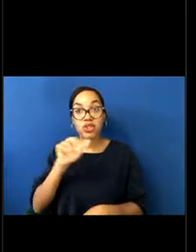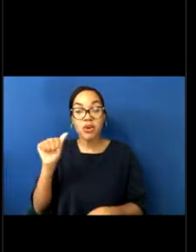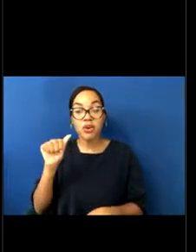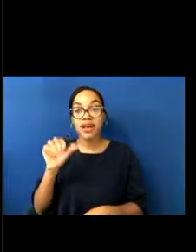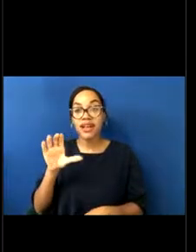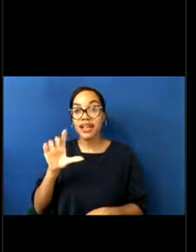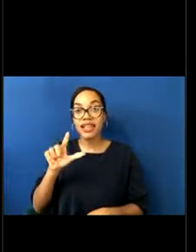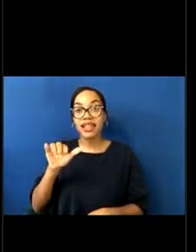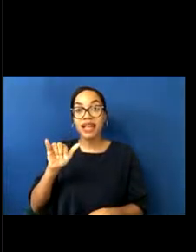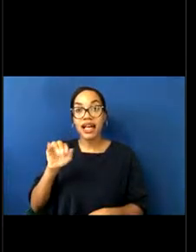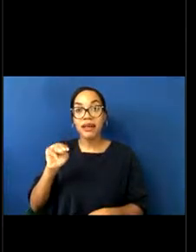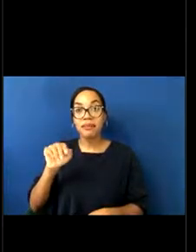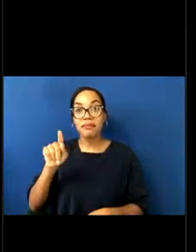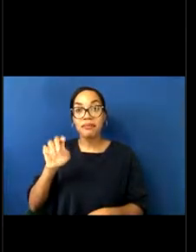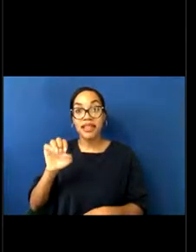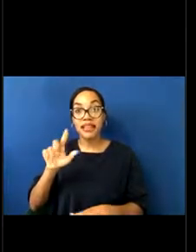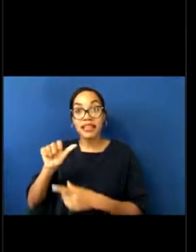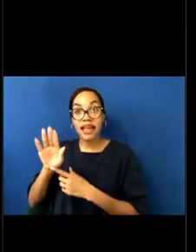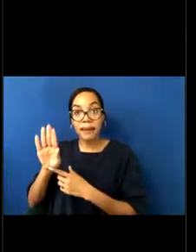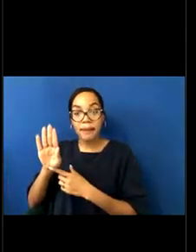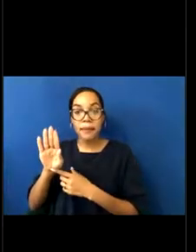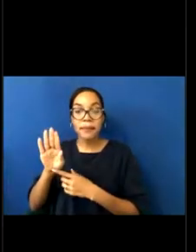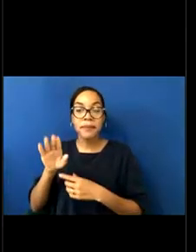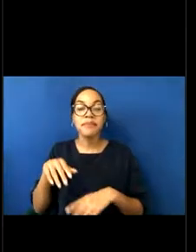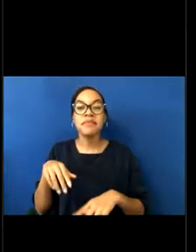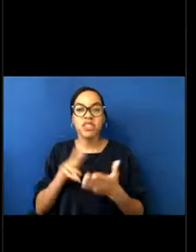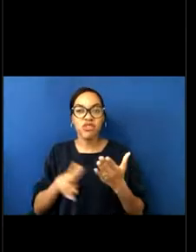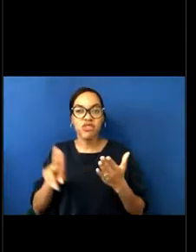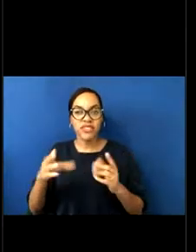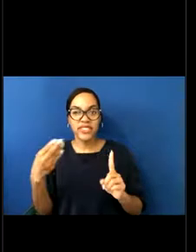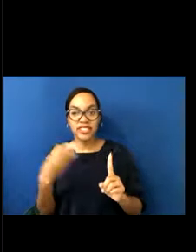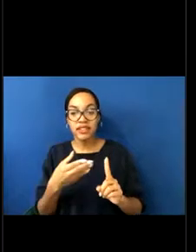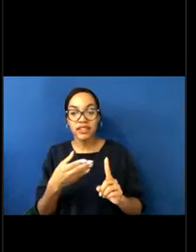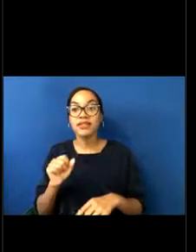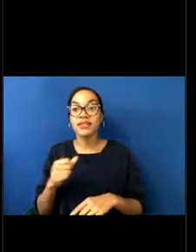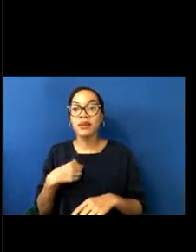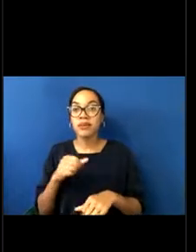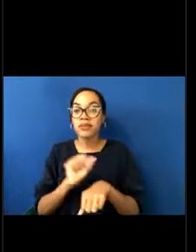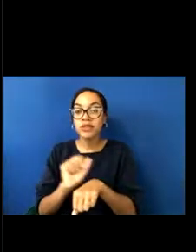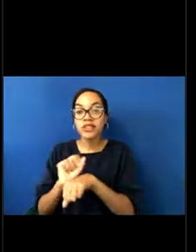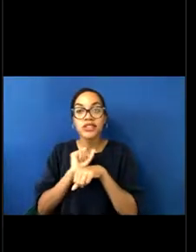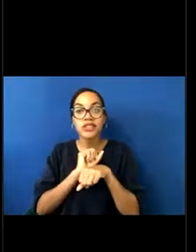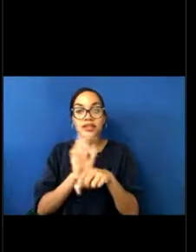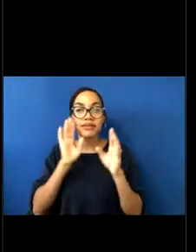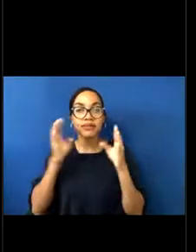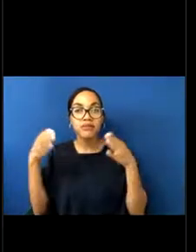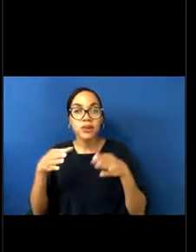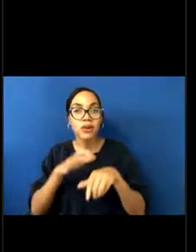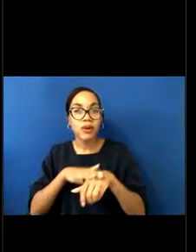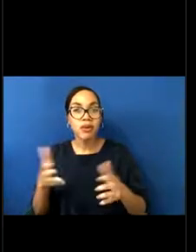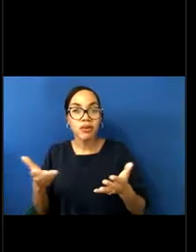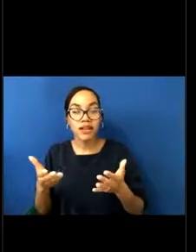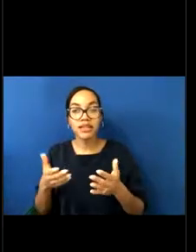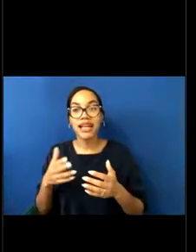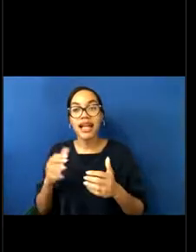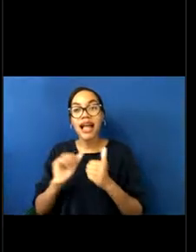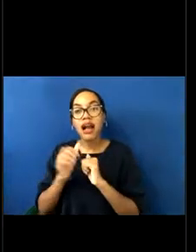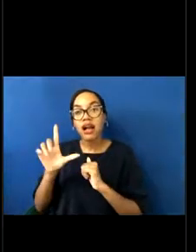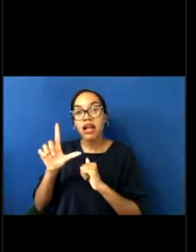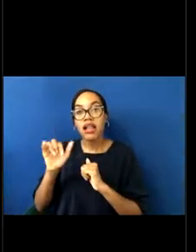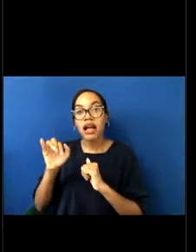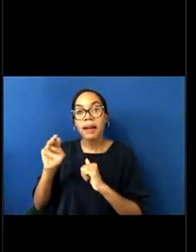So a lot of my research as a scientist involves understanding climate impacts on fish and sea turtles.